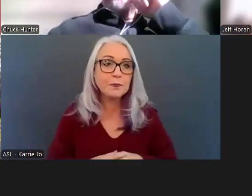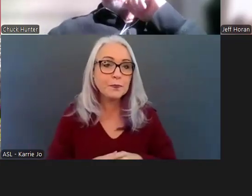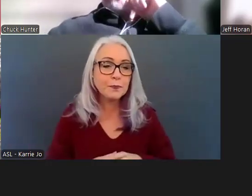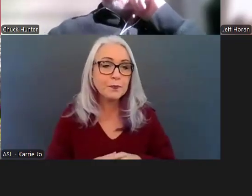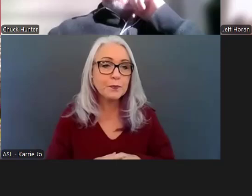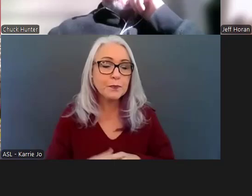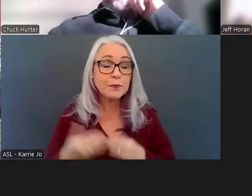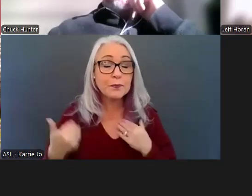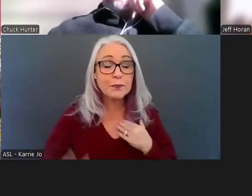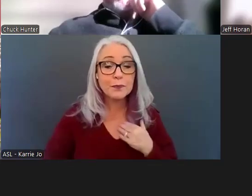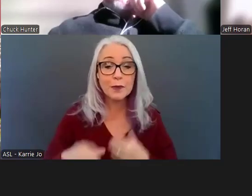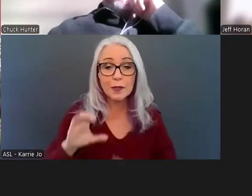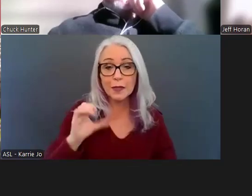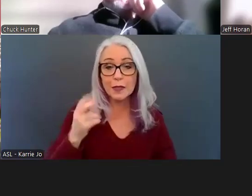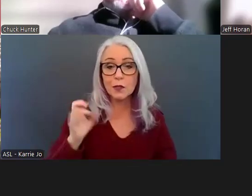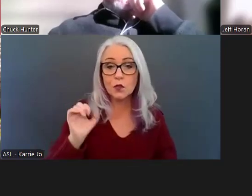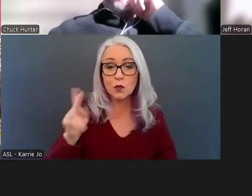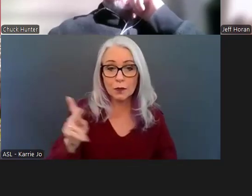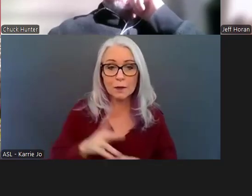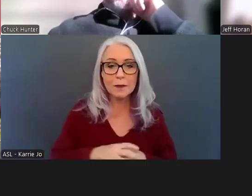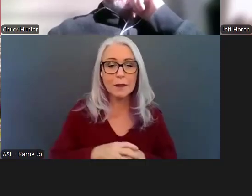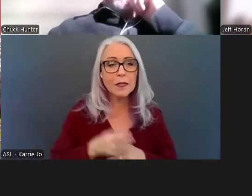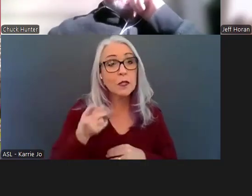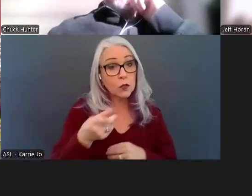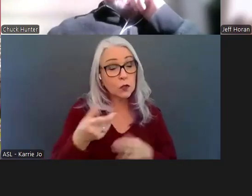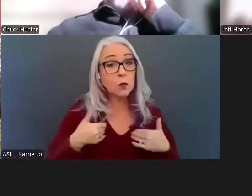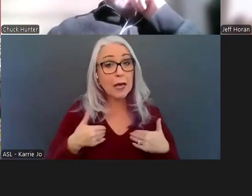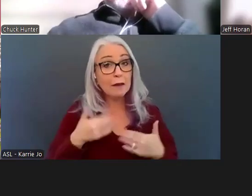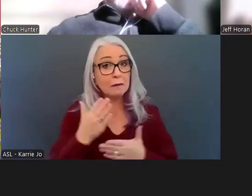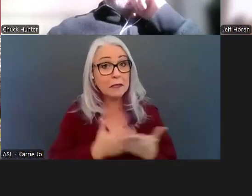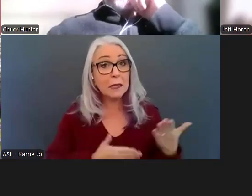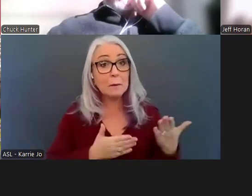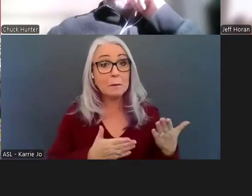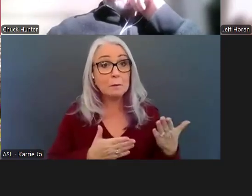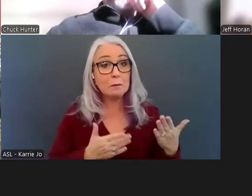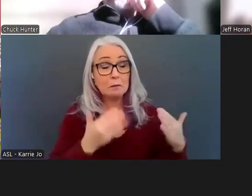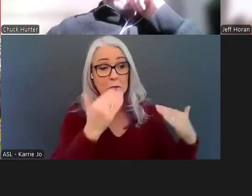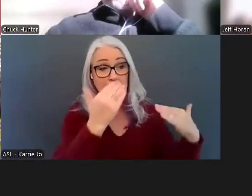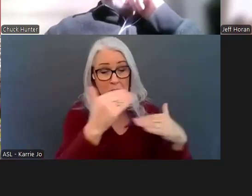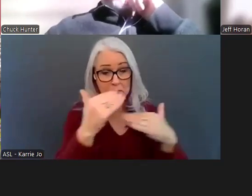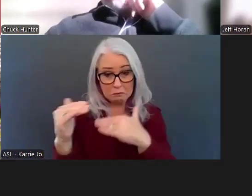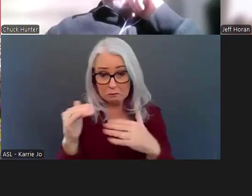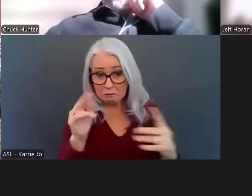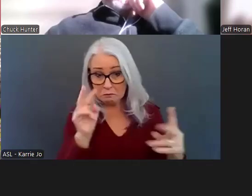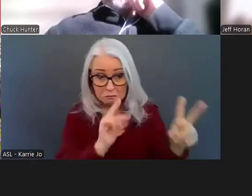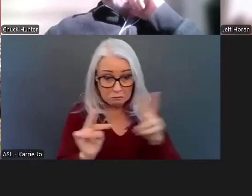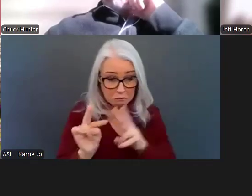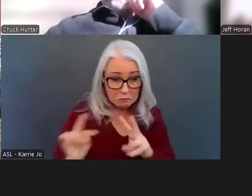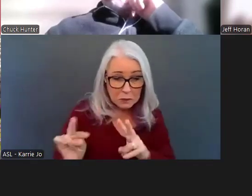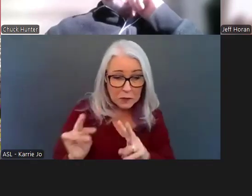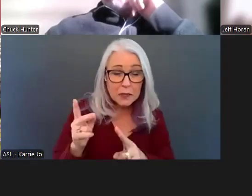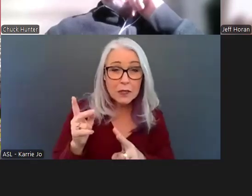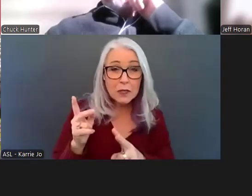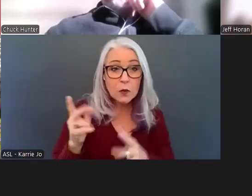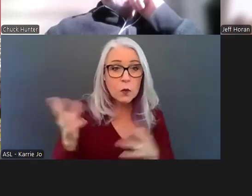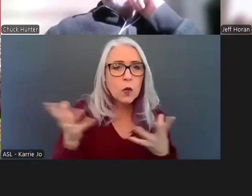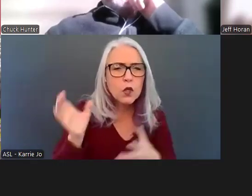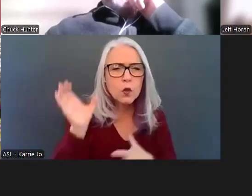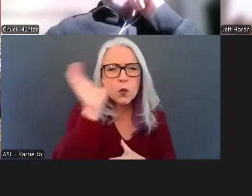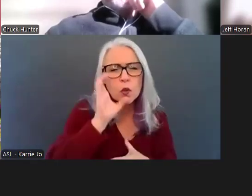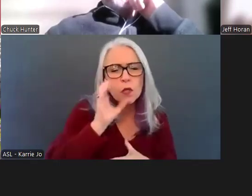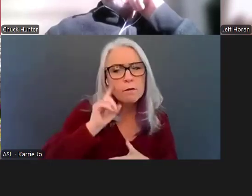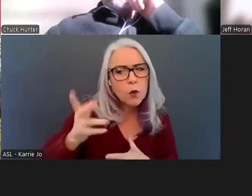you have some guidelines as to what you're trying to seek. So there's a document somewhere in the background